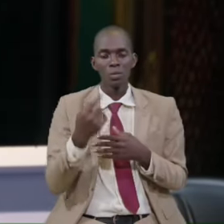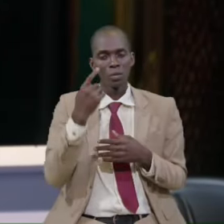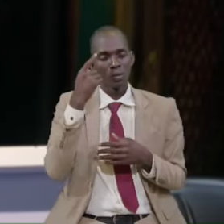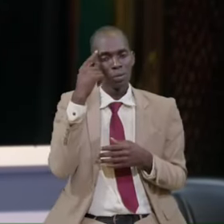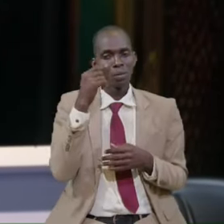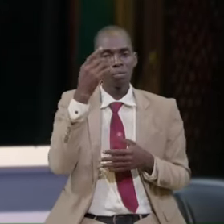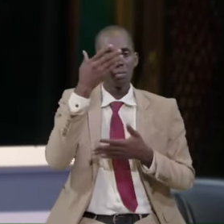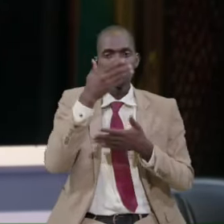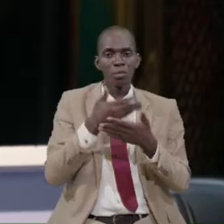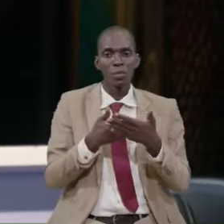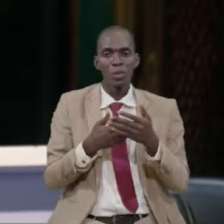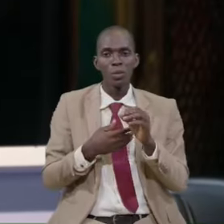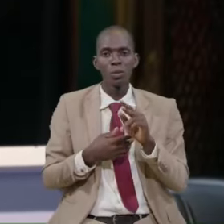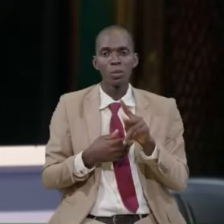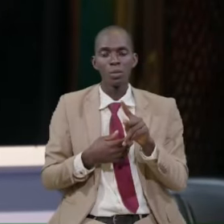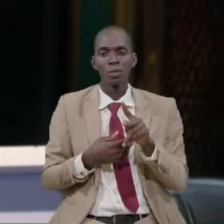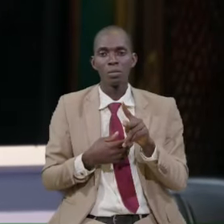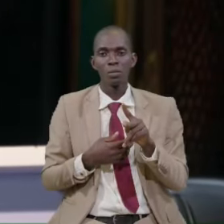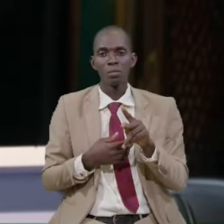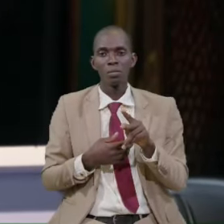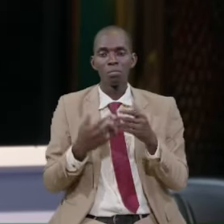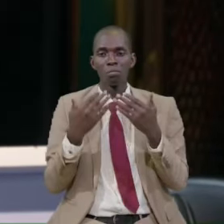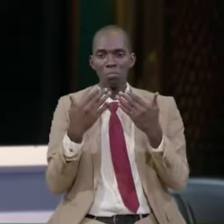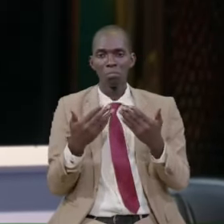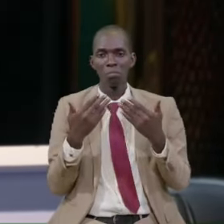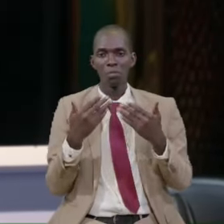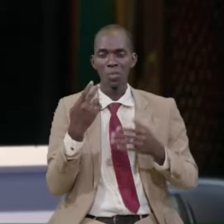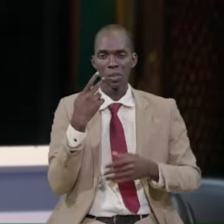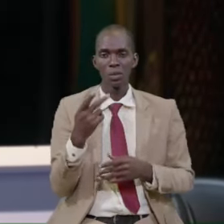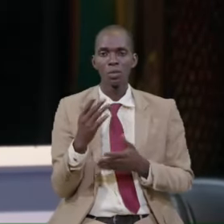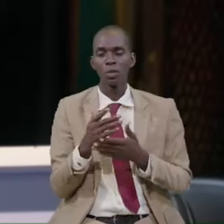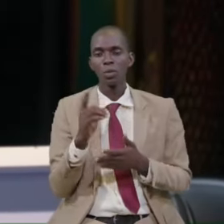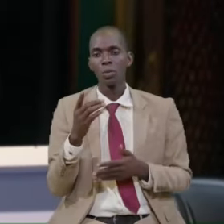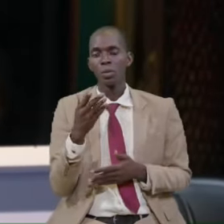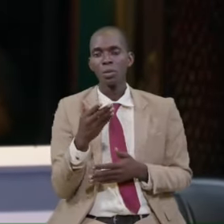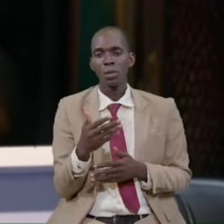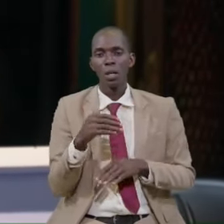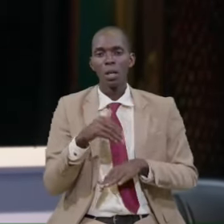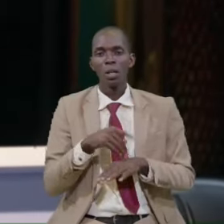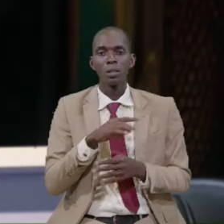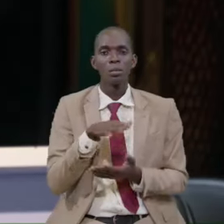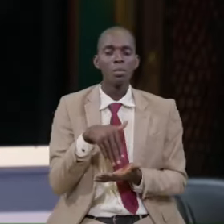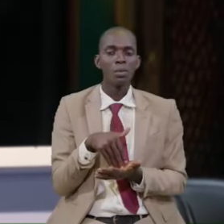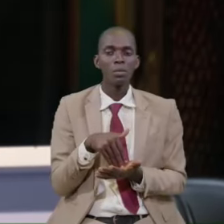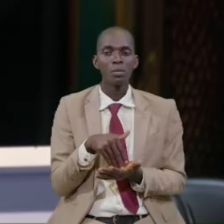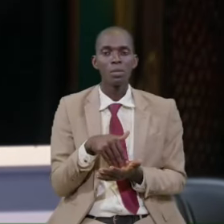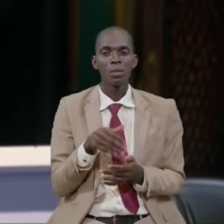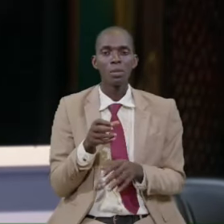okay, I've seen your hand, thank you. At the middle, counselors, can you